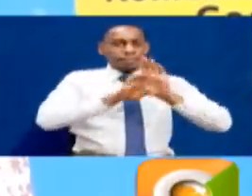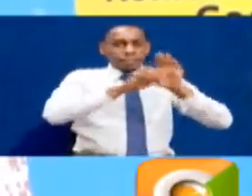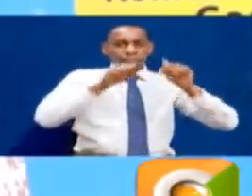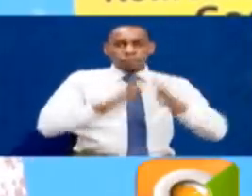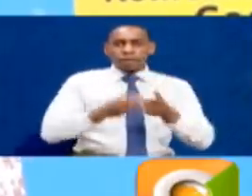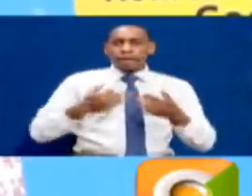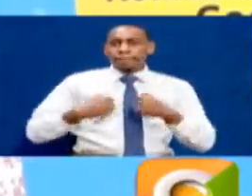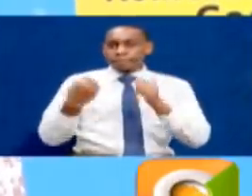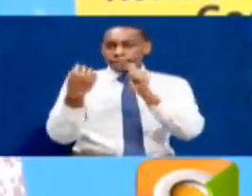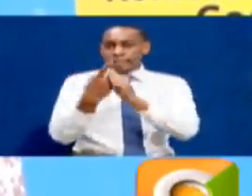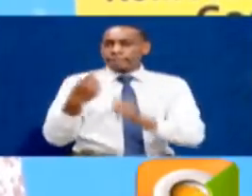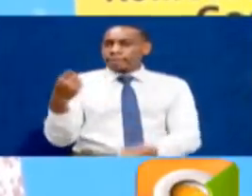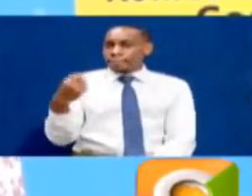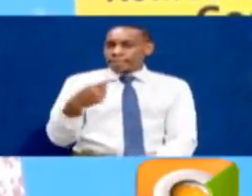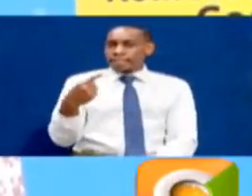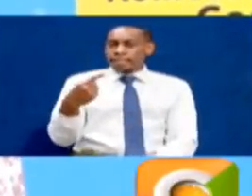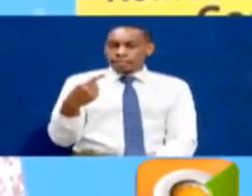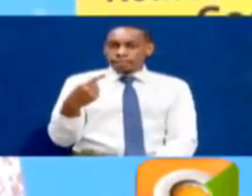we have